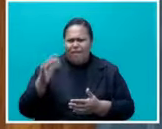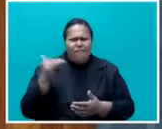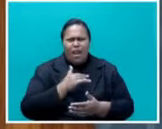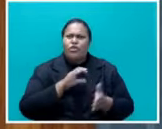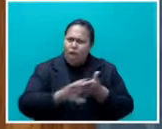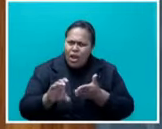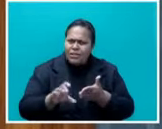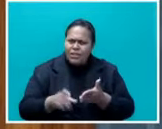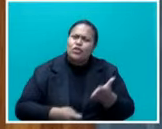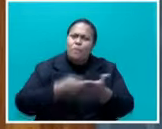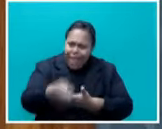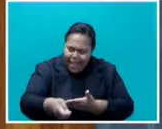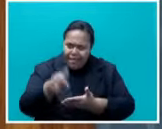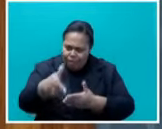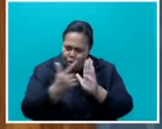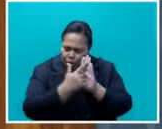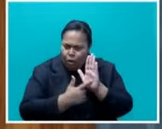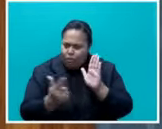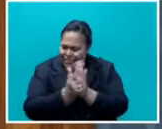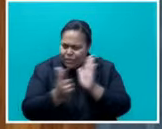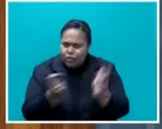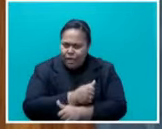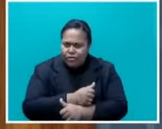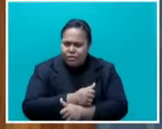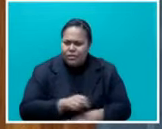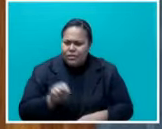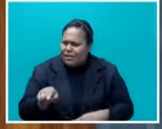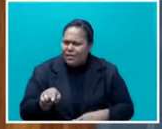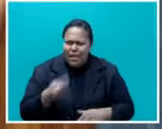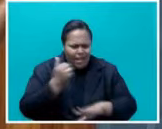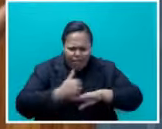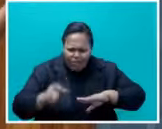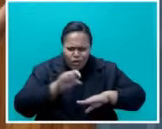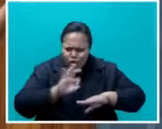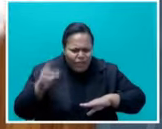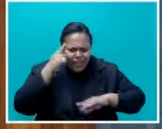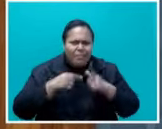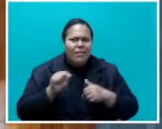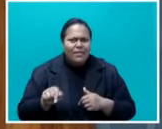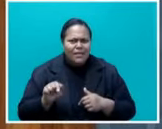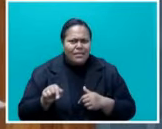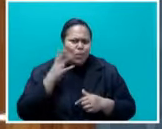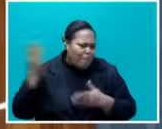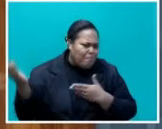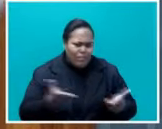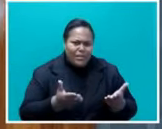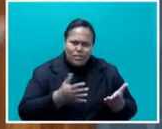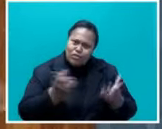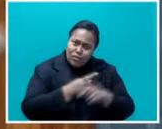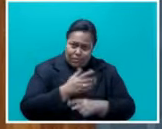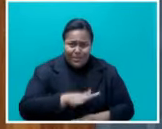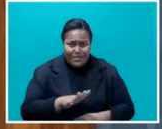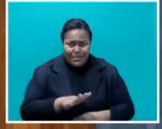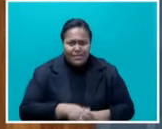pay for a deed poll change. And this is what this government is not considering when they're bringing about this change. This, Honourable Speaker,